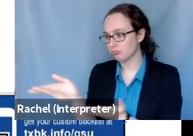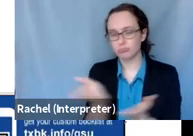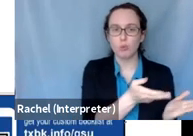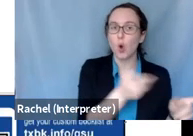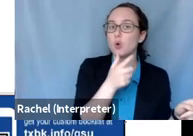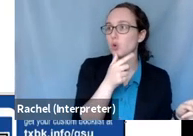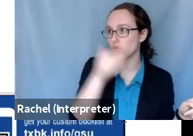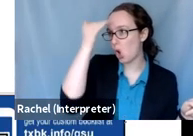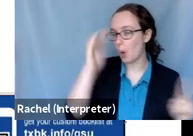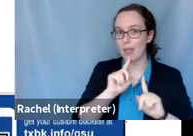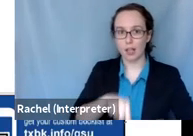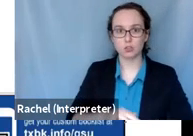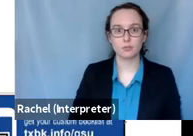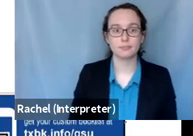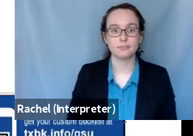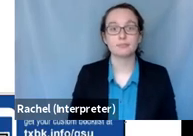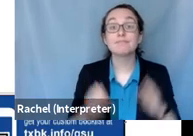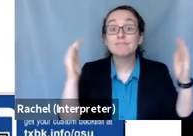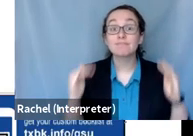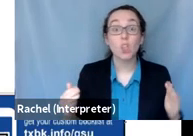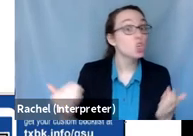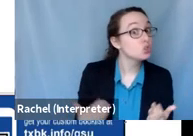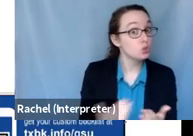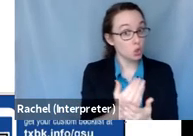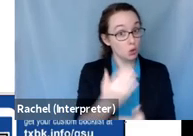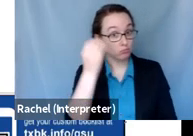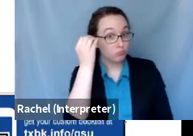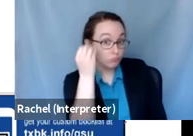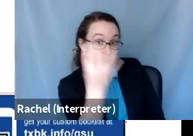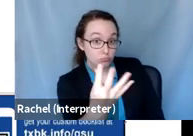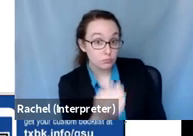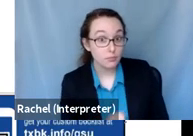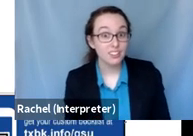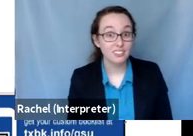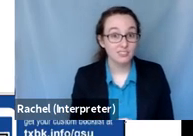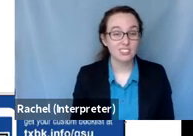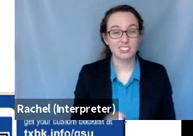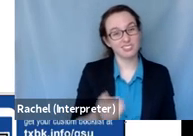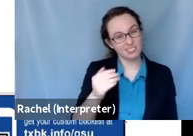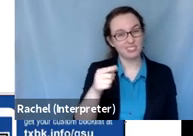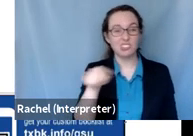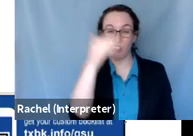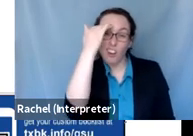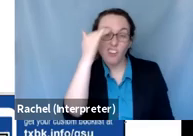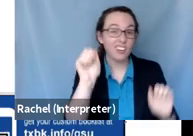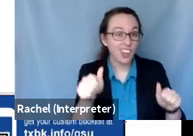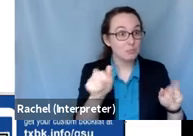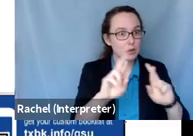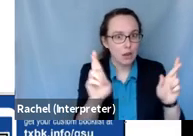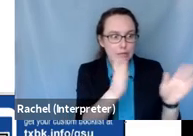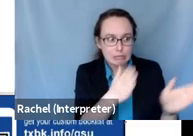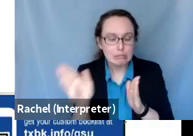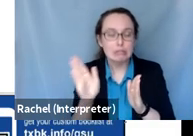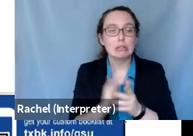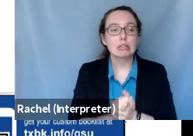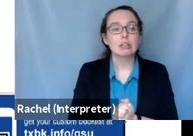A couple new things if you're coming on campus, just to make yourself aware and to prep a little bit to get it going. We've reset our textbook